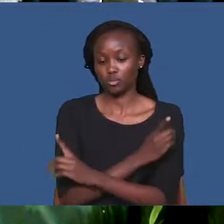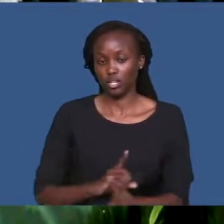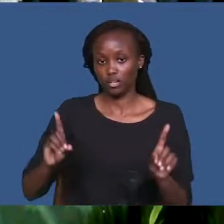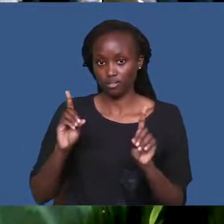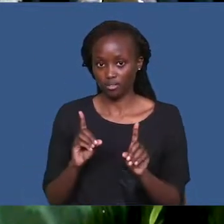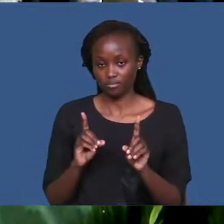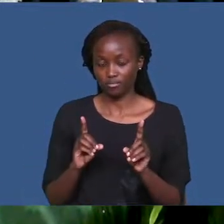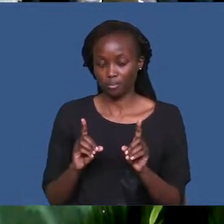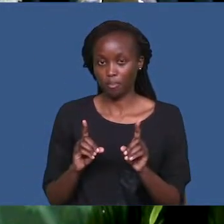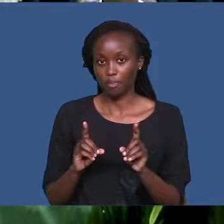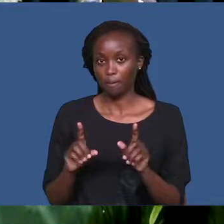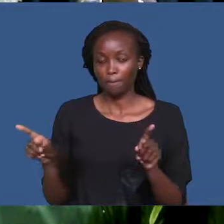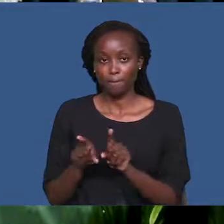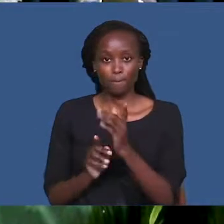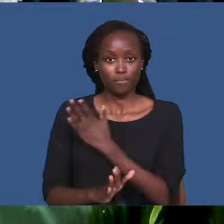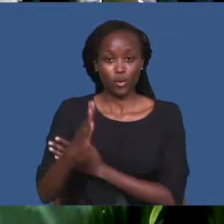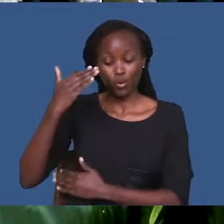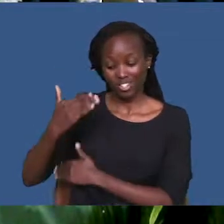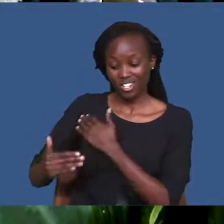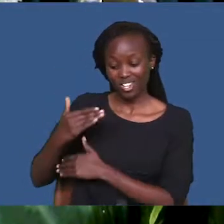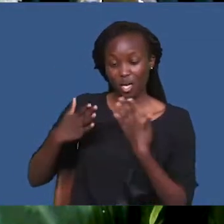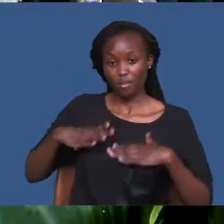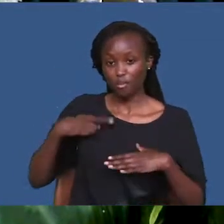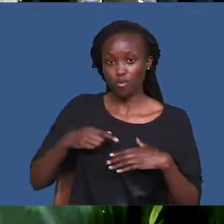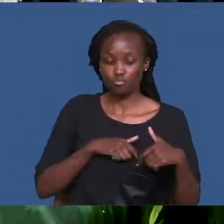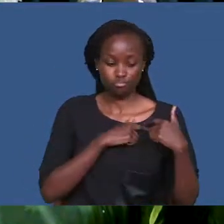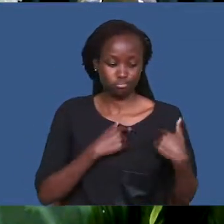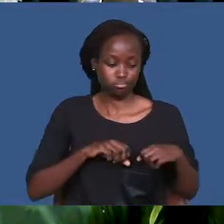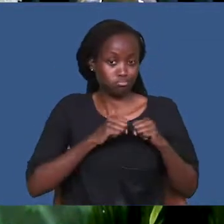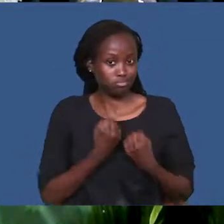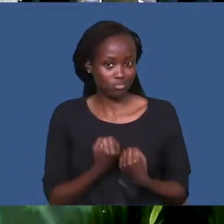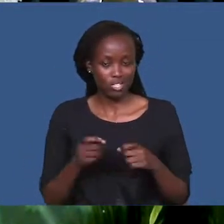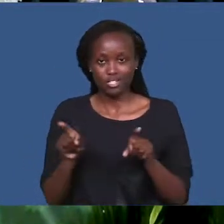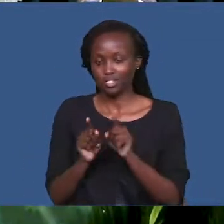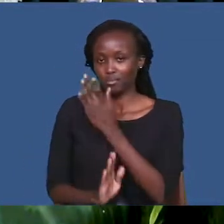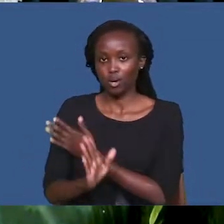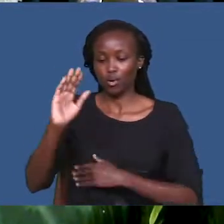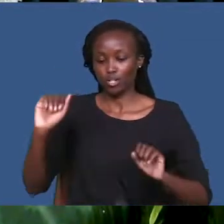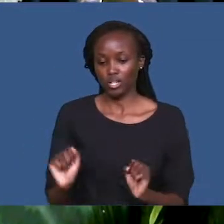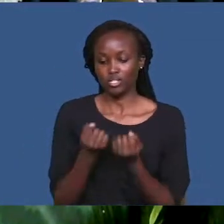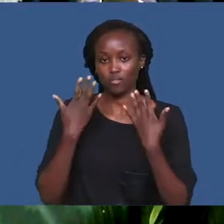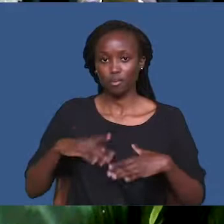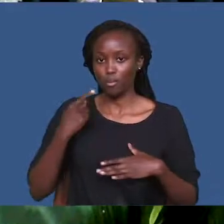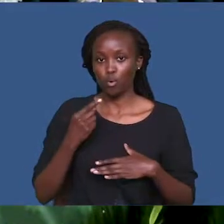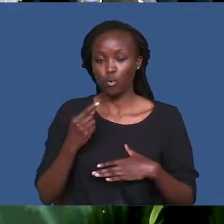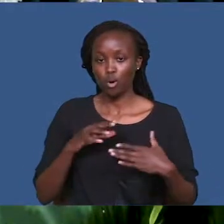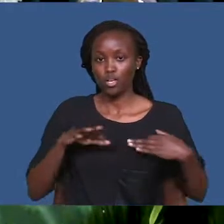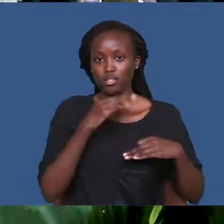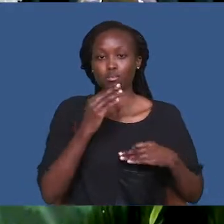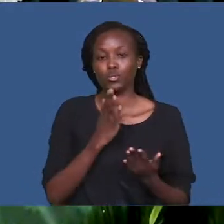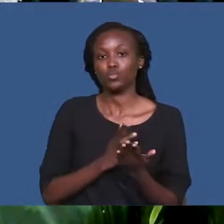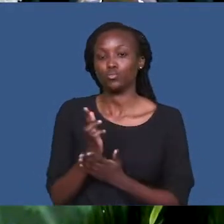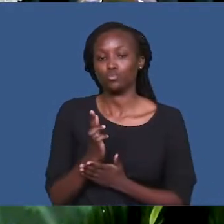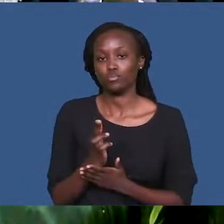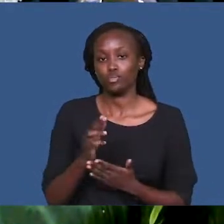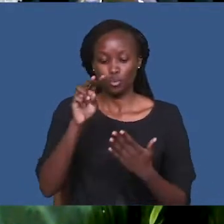Egyptian. The Lord is close to those that are brokenhearted. He saves those with contrite spirit. That is according